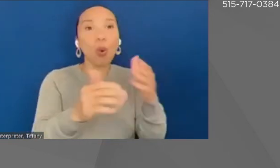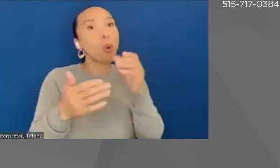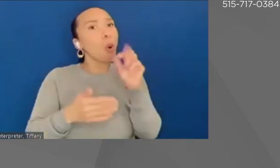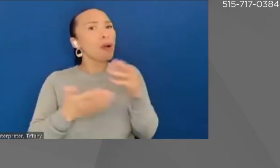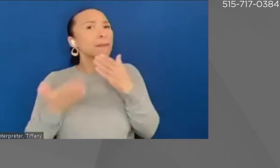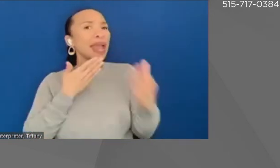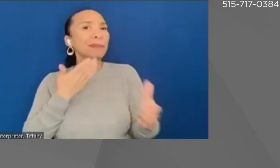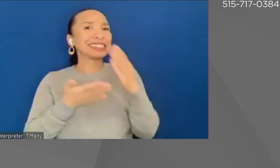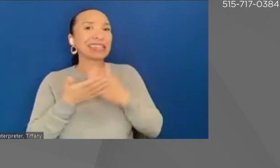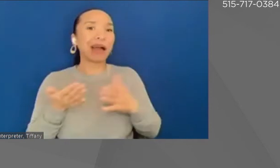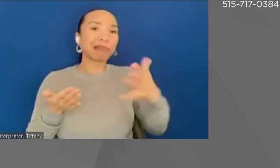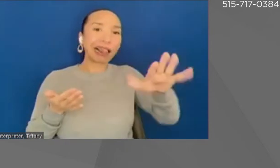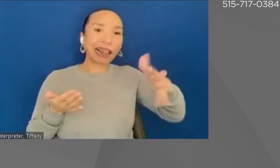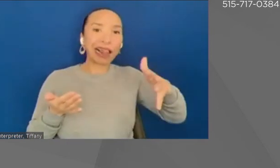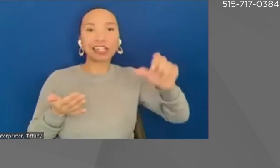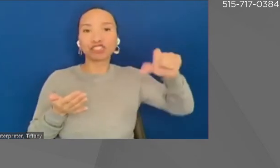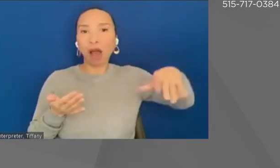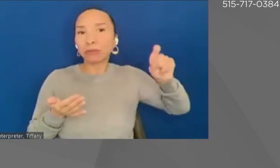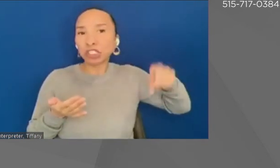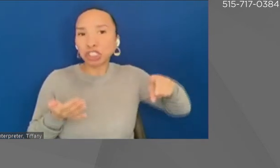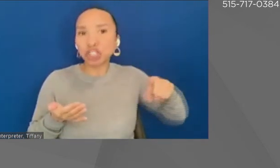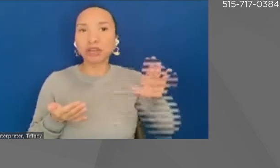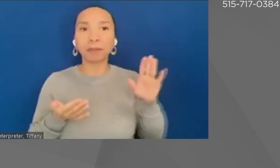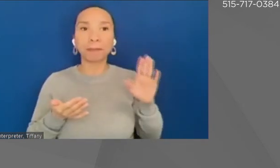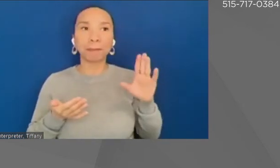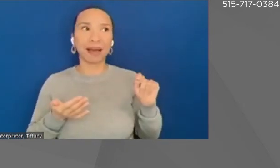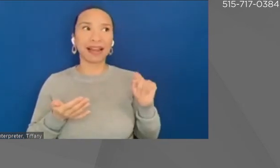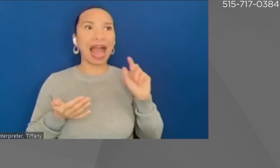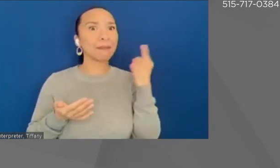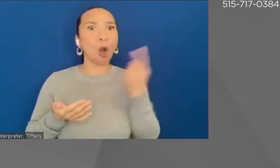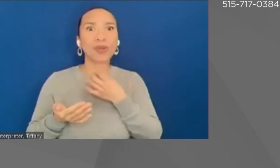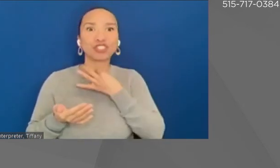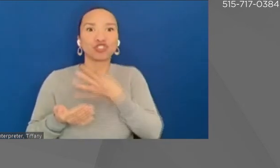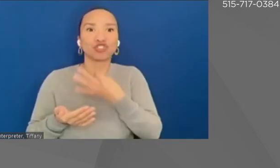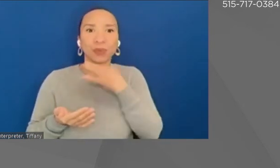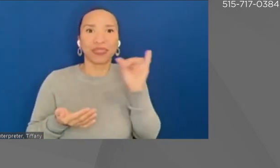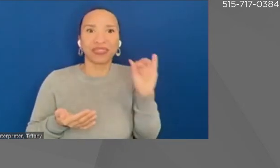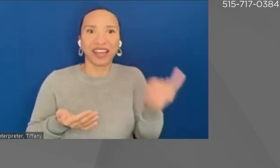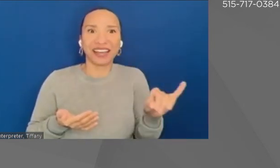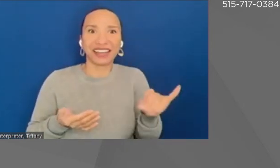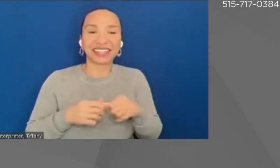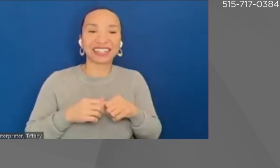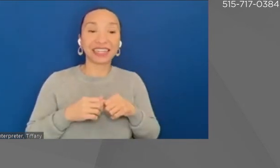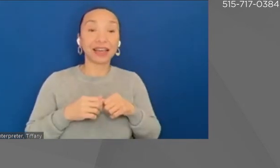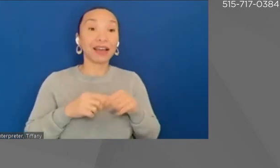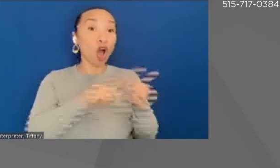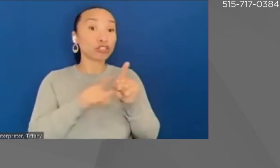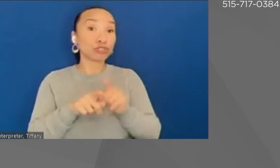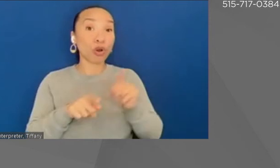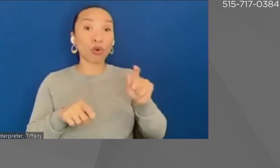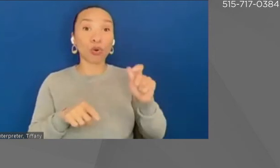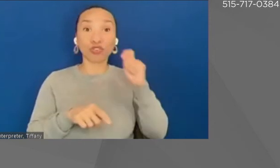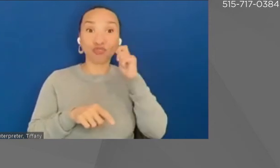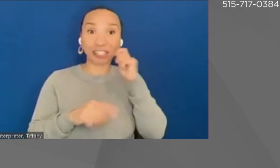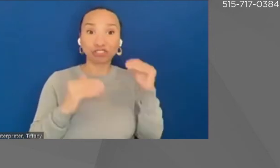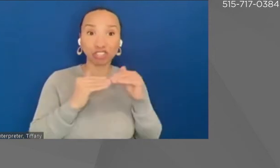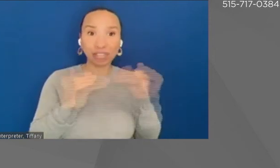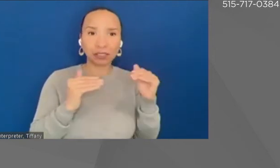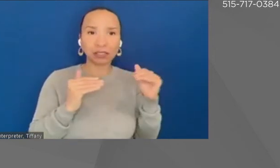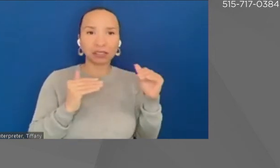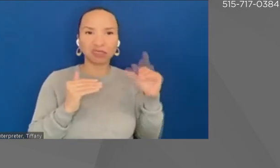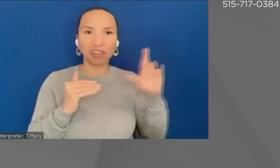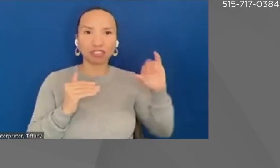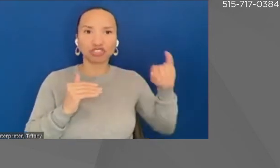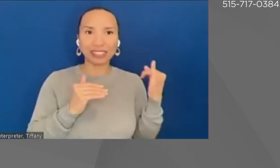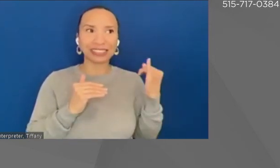fly and shouldn't be continued, but that intrigues me. And I think with the racial justice, there's been a real recognition that